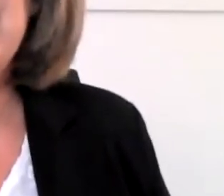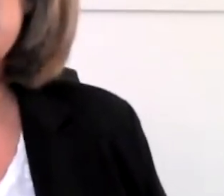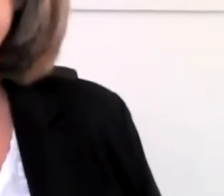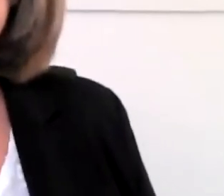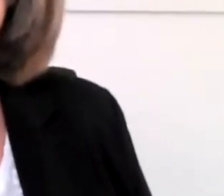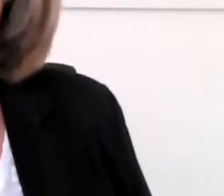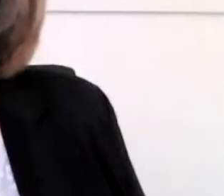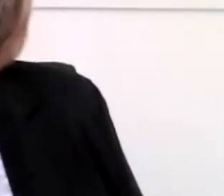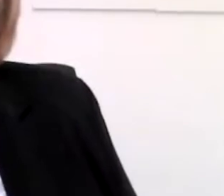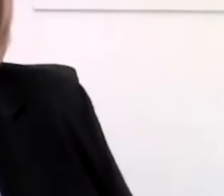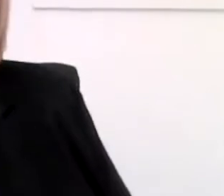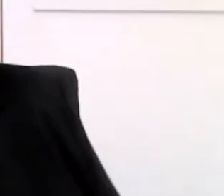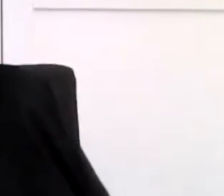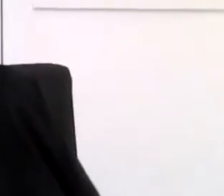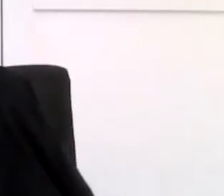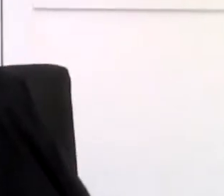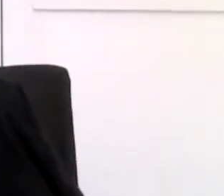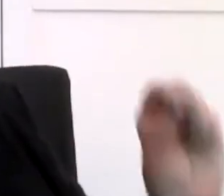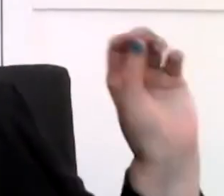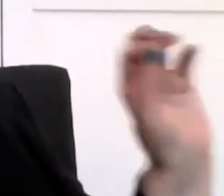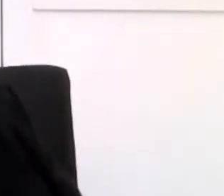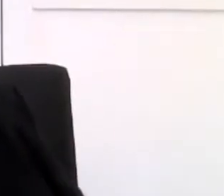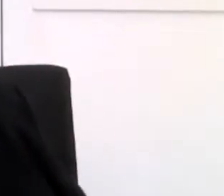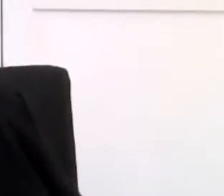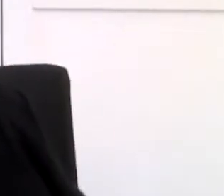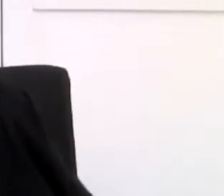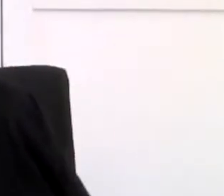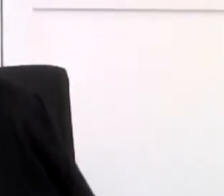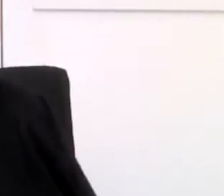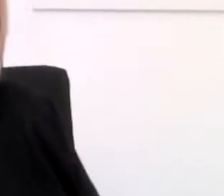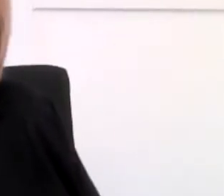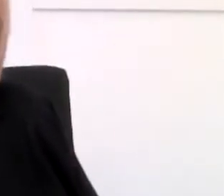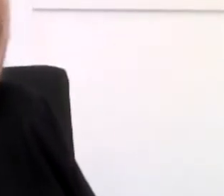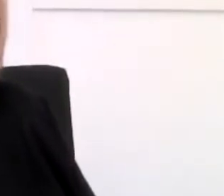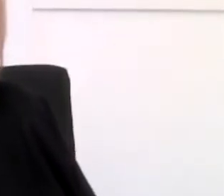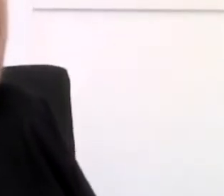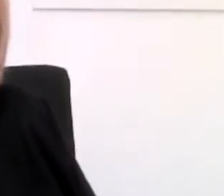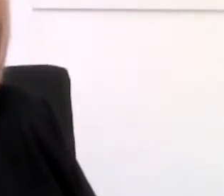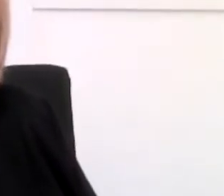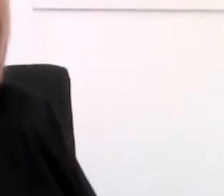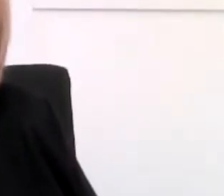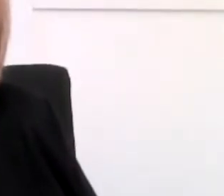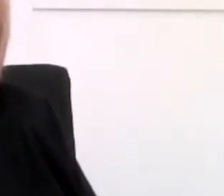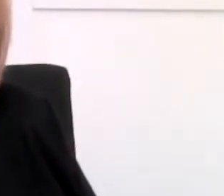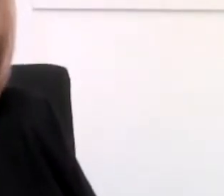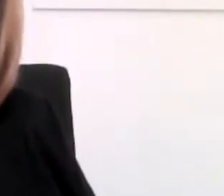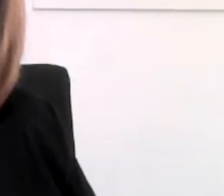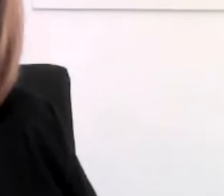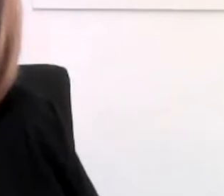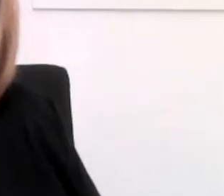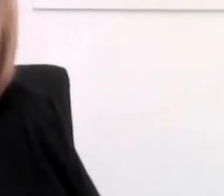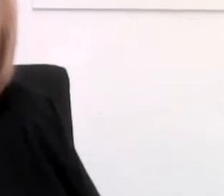And that's using a tool called the MACE, which is designed specifically to look at maltreatment by